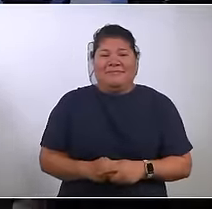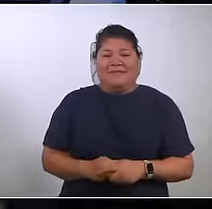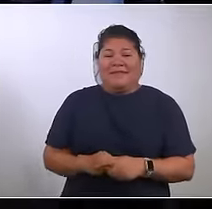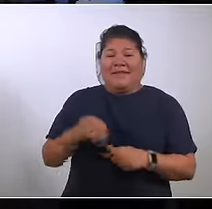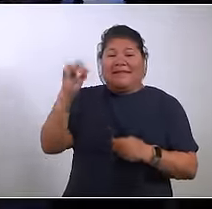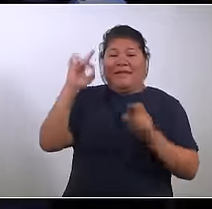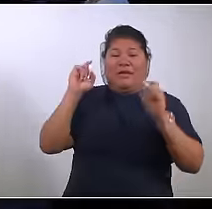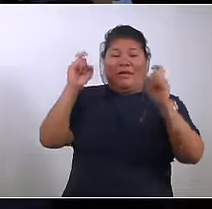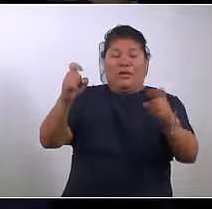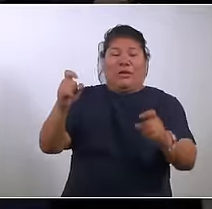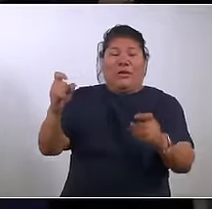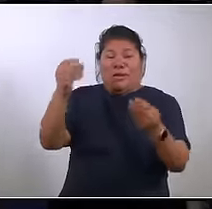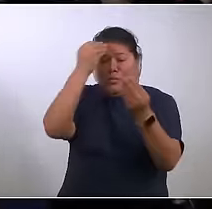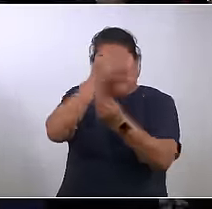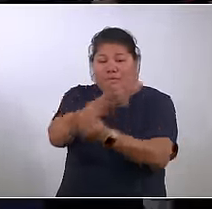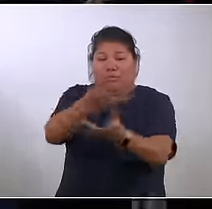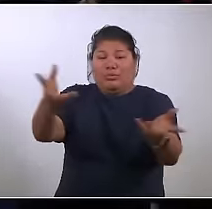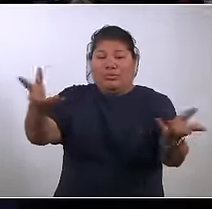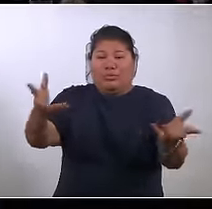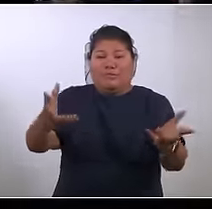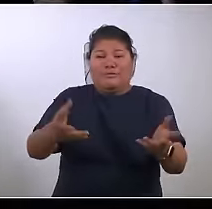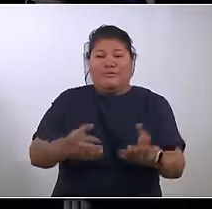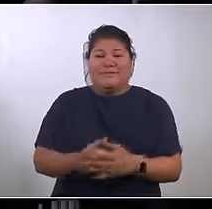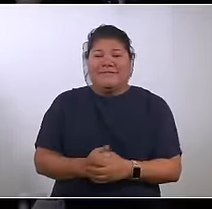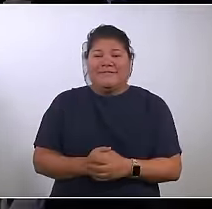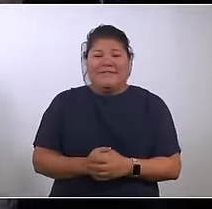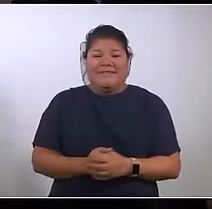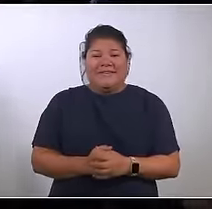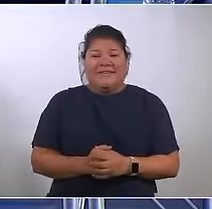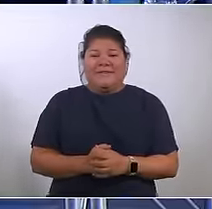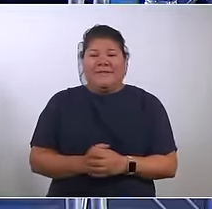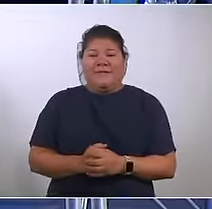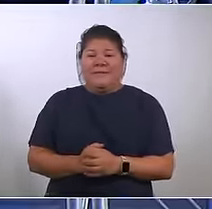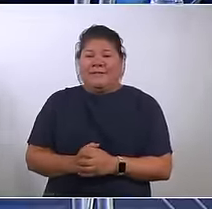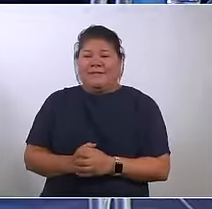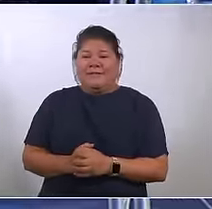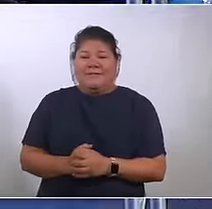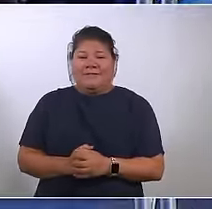el mensaje. He's given you the message.